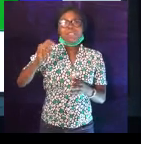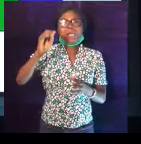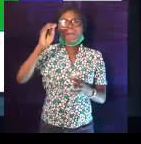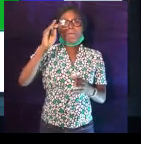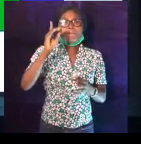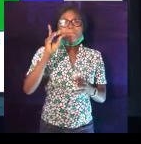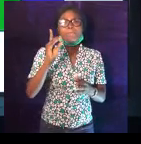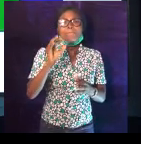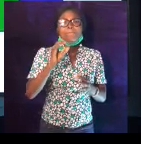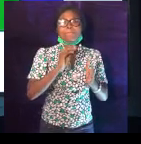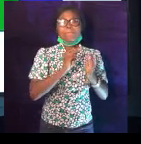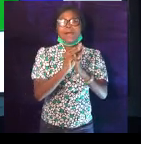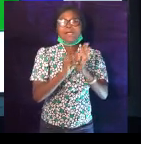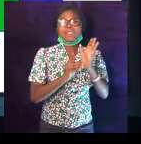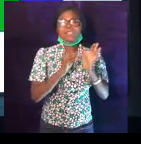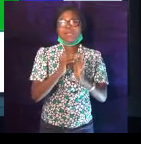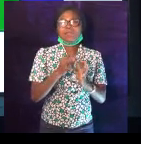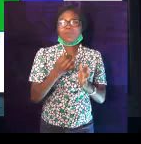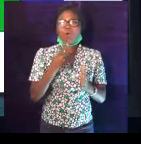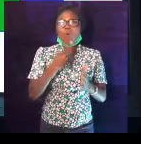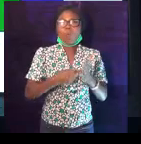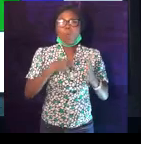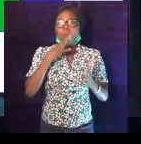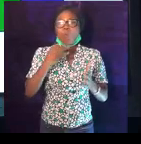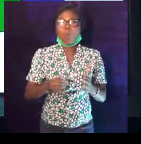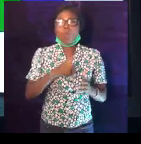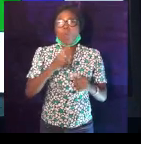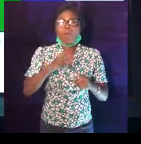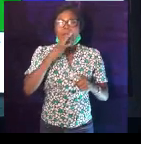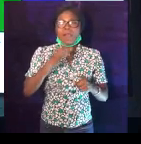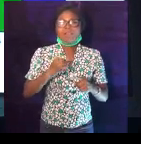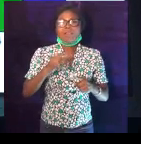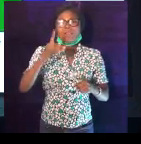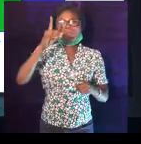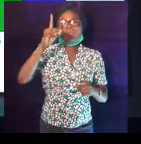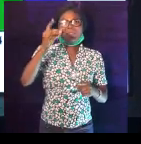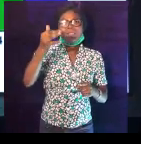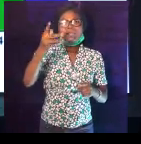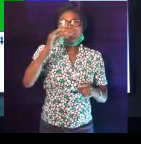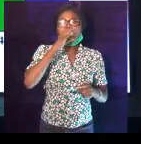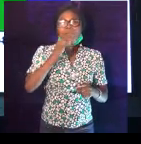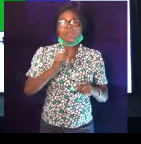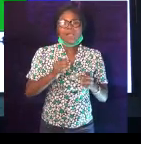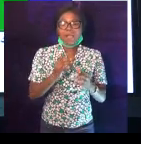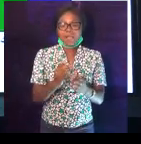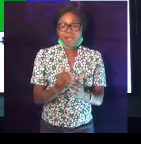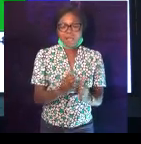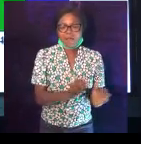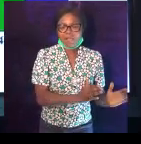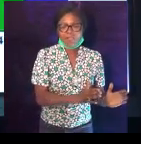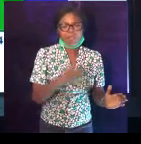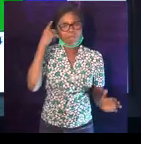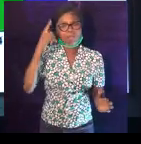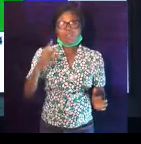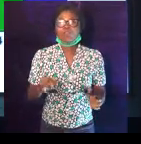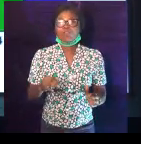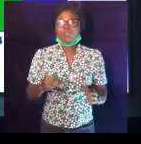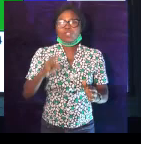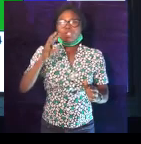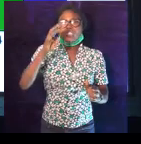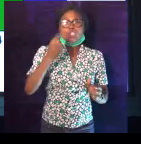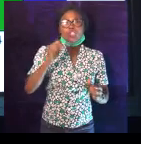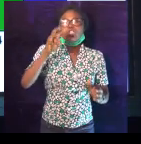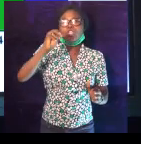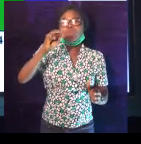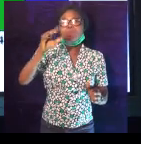pie chart, the pictogram. When data has been arranged in all this form for you, you will just pick out the mode